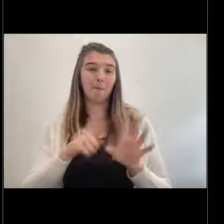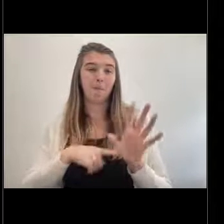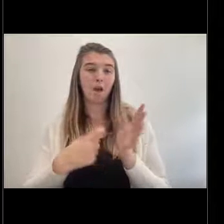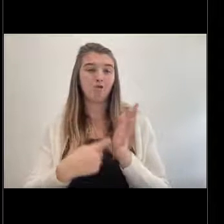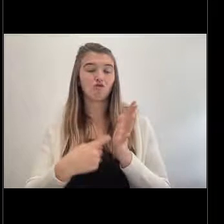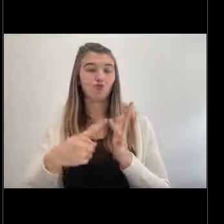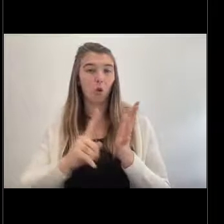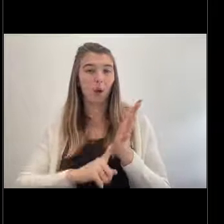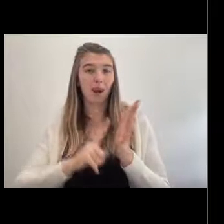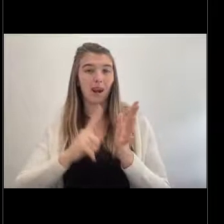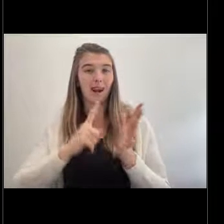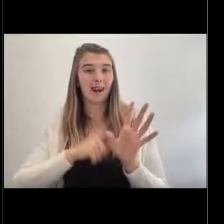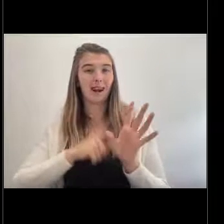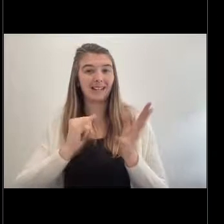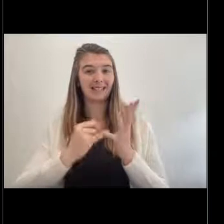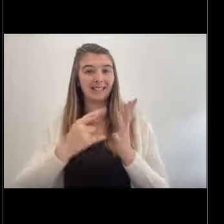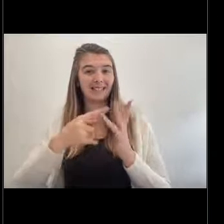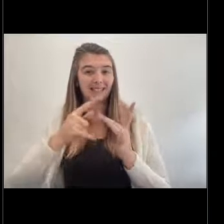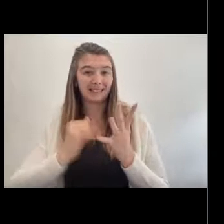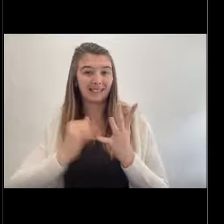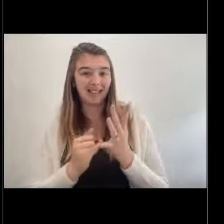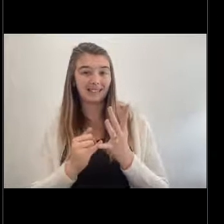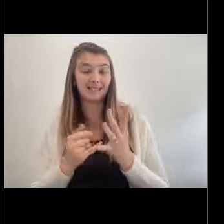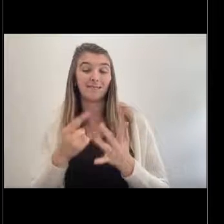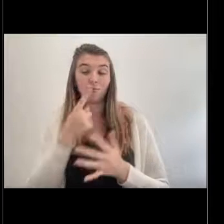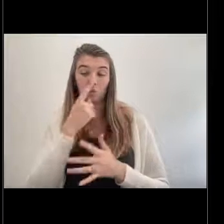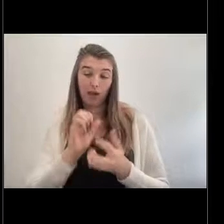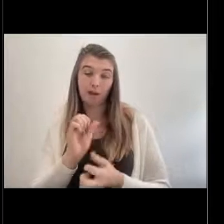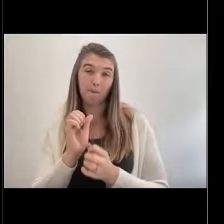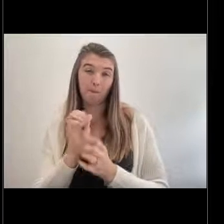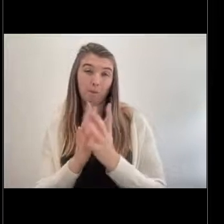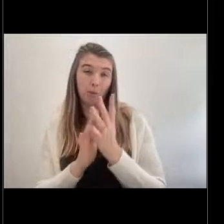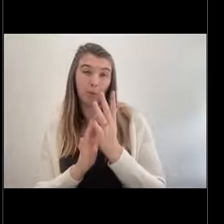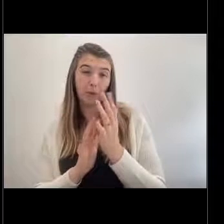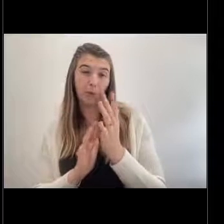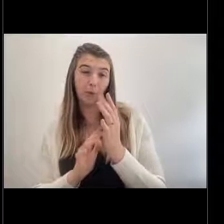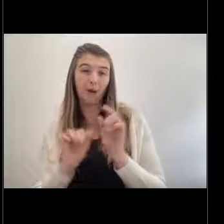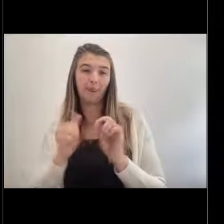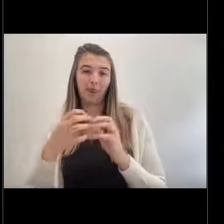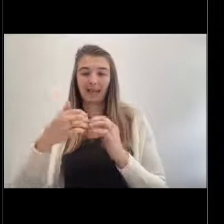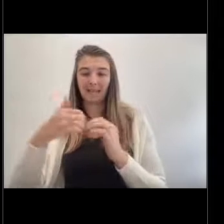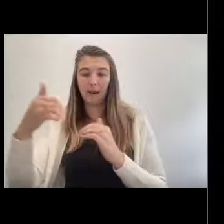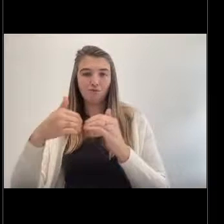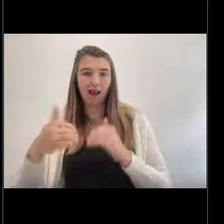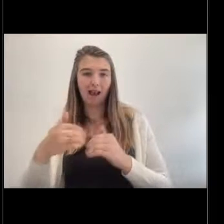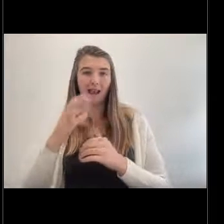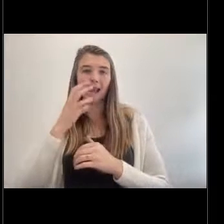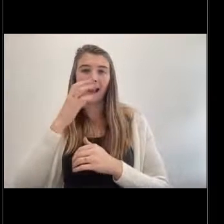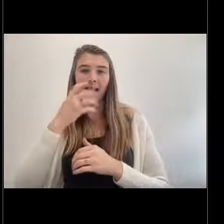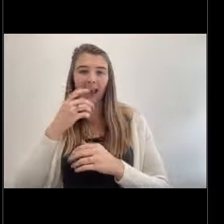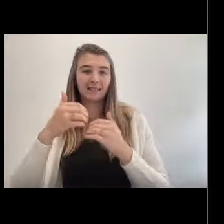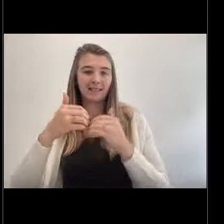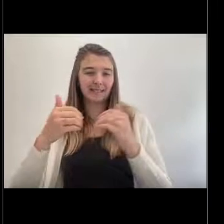analyzed the compounds using separate them in gas chromatography and then detect them with